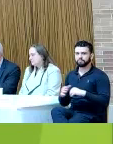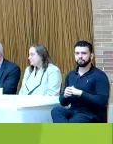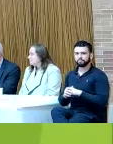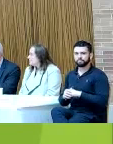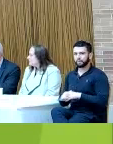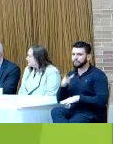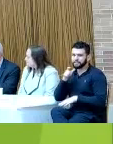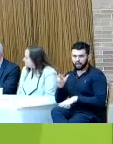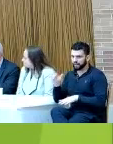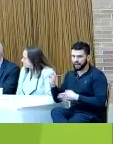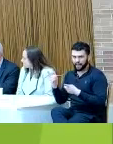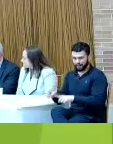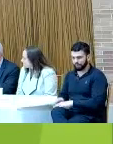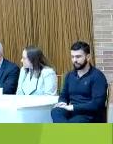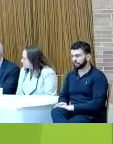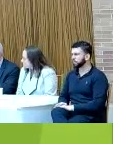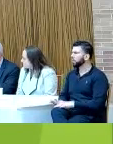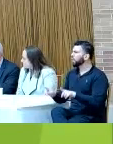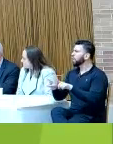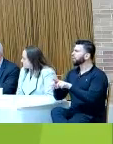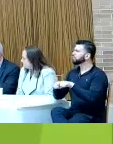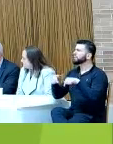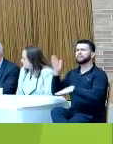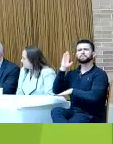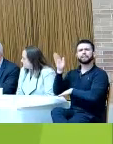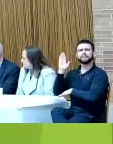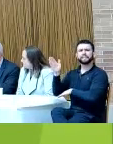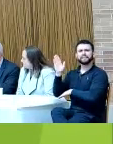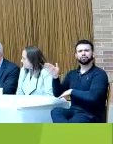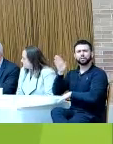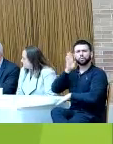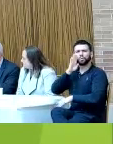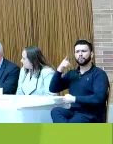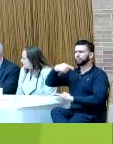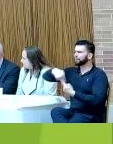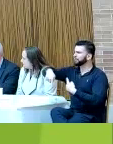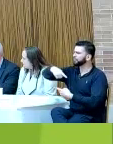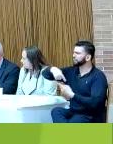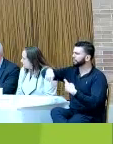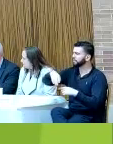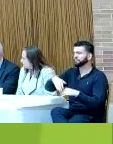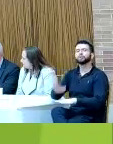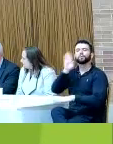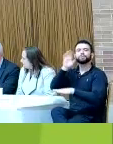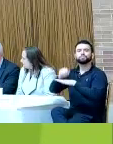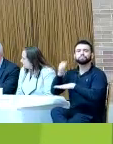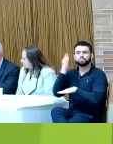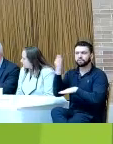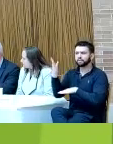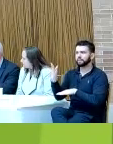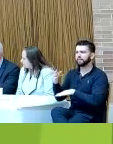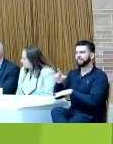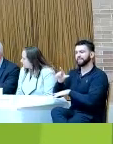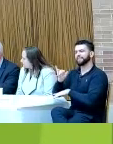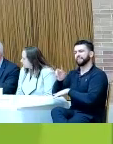by the way I believe this presentation is going to be circulated so here is the hyperlink to the case in case